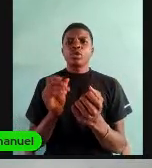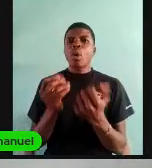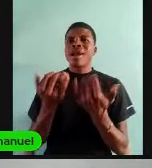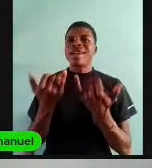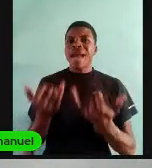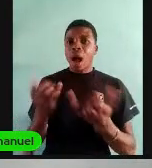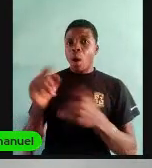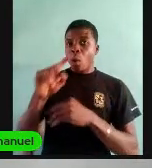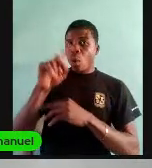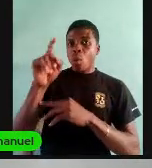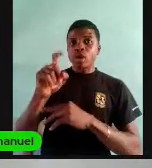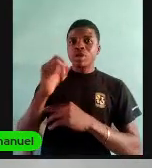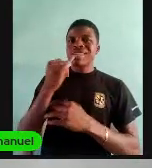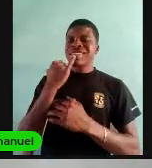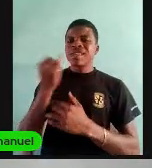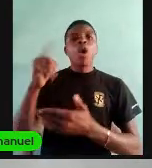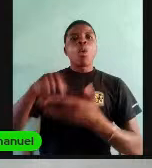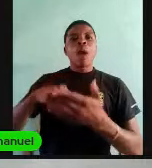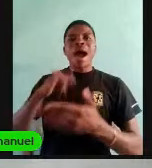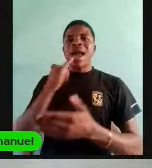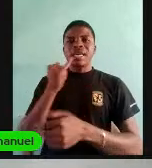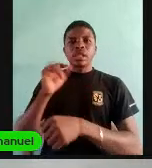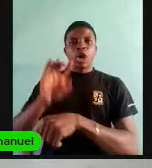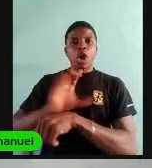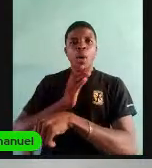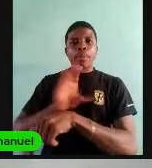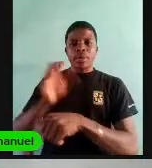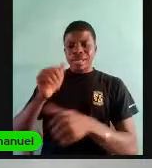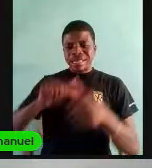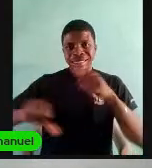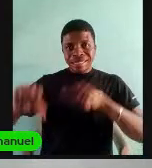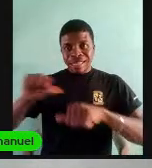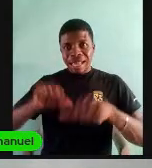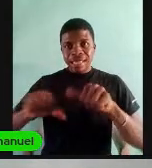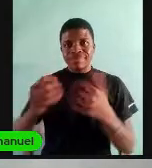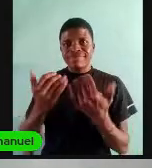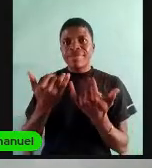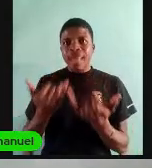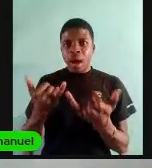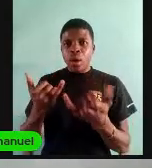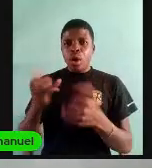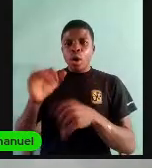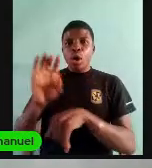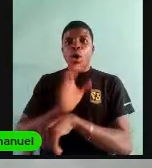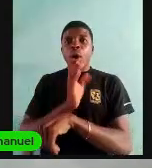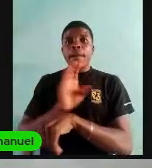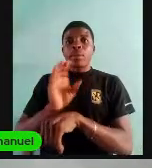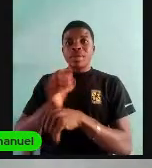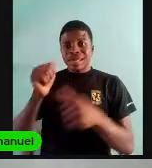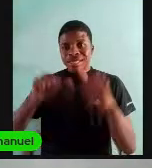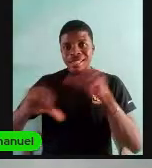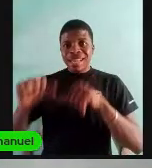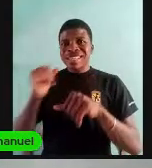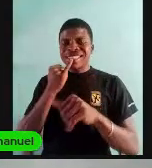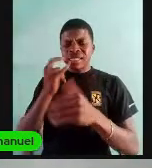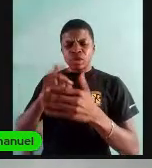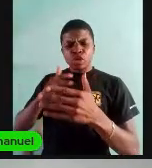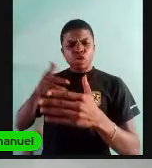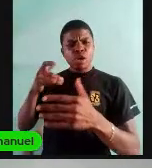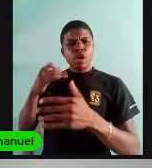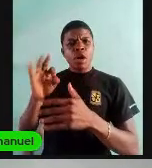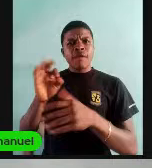computer science? So I said that computer science is the study of what computational systems and their